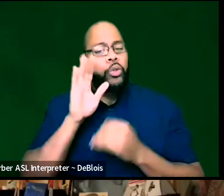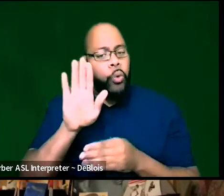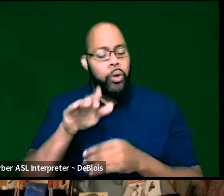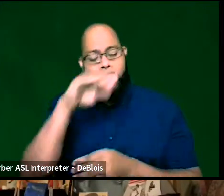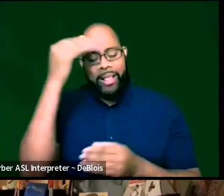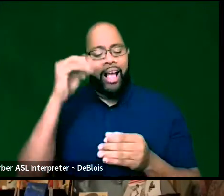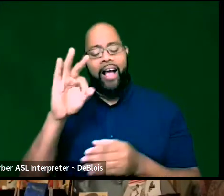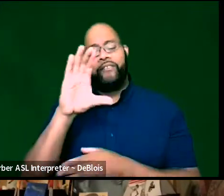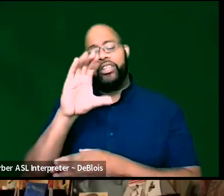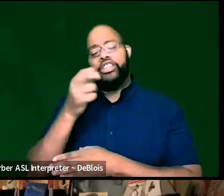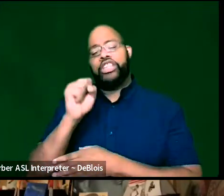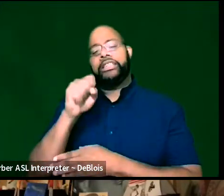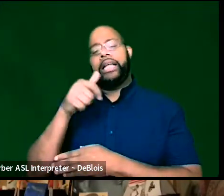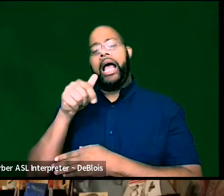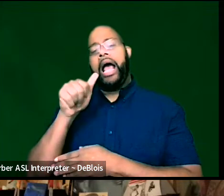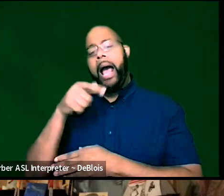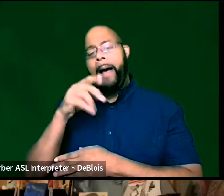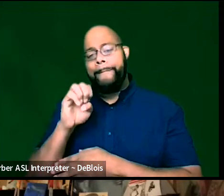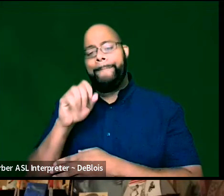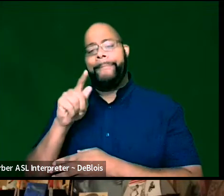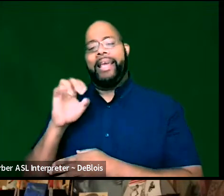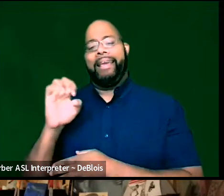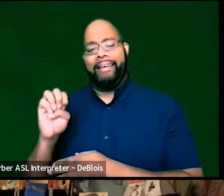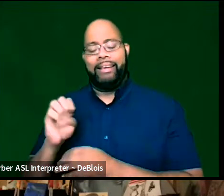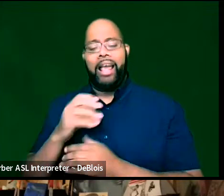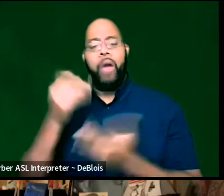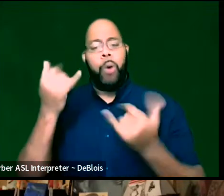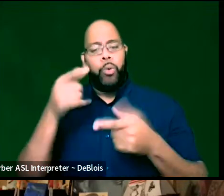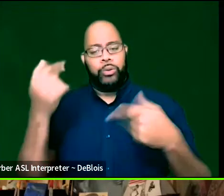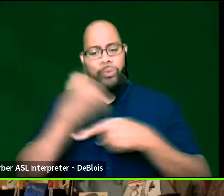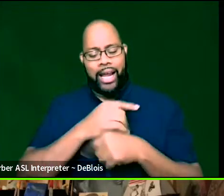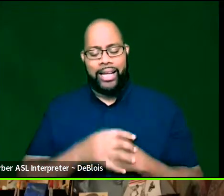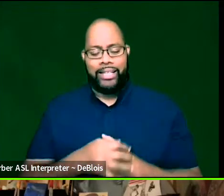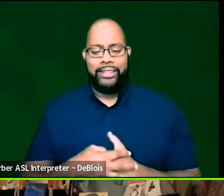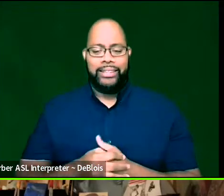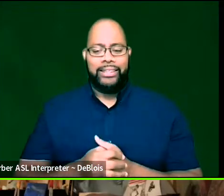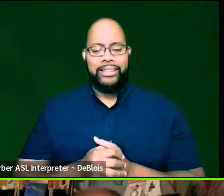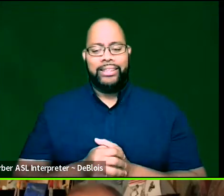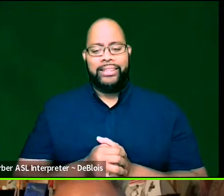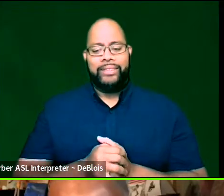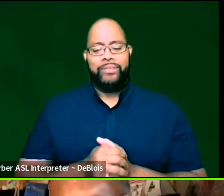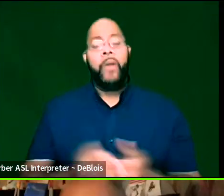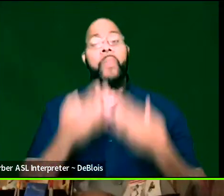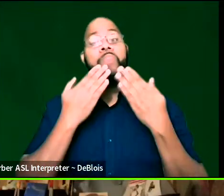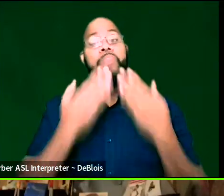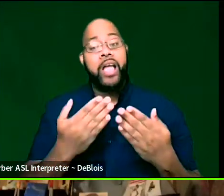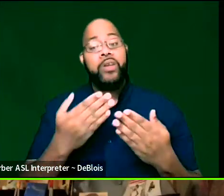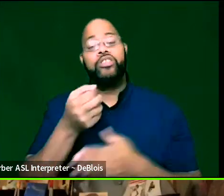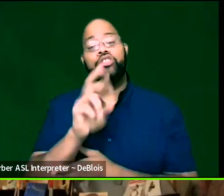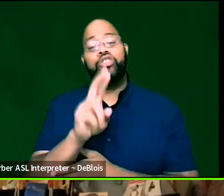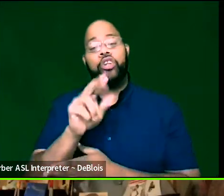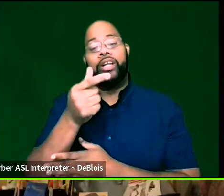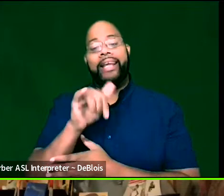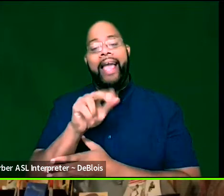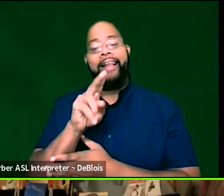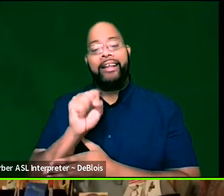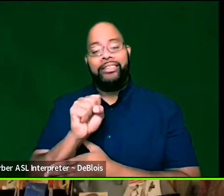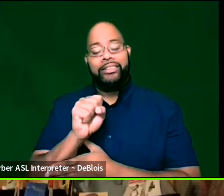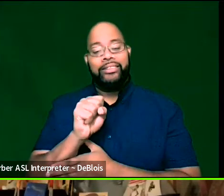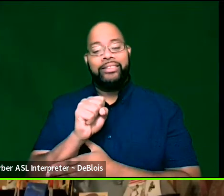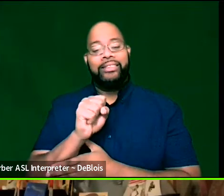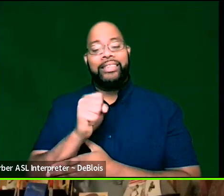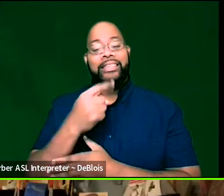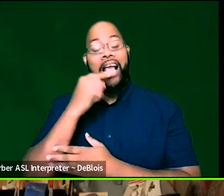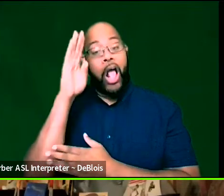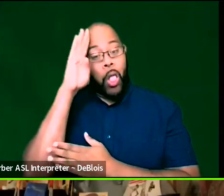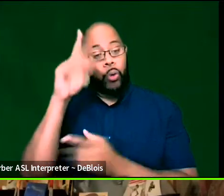of the Chesapeake, and why you're here today. Well, thank you, Dr. Gaynus, and say